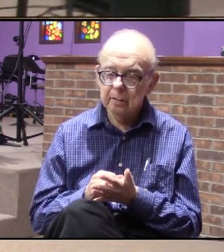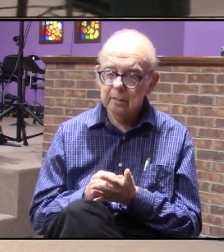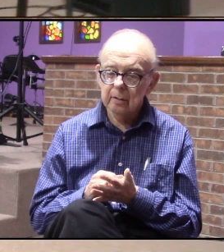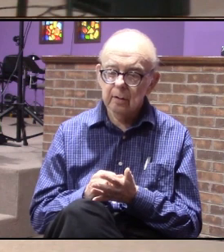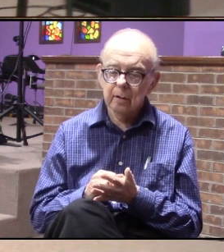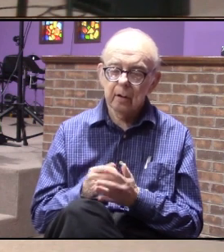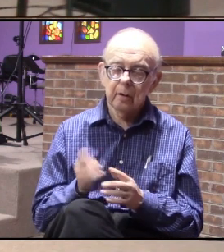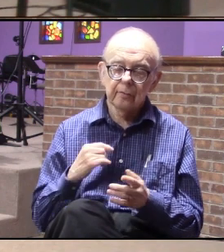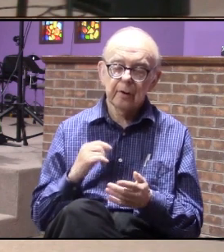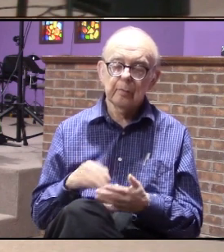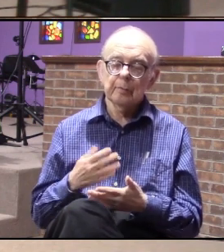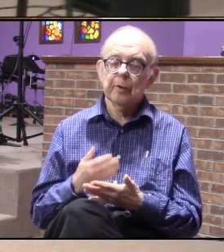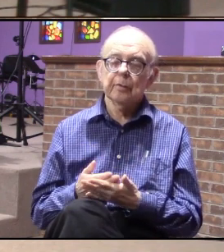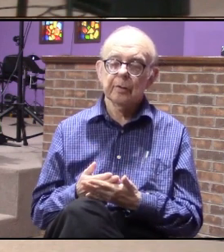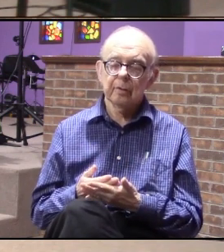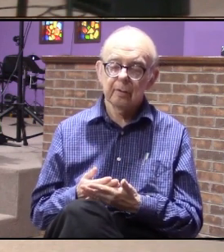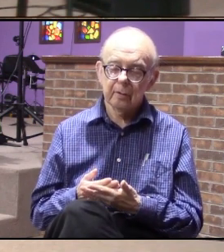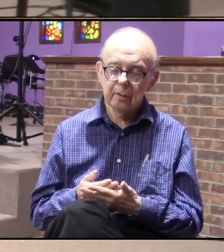From the birth